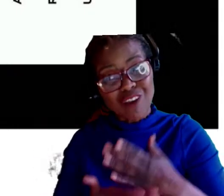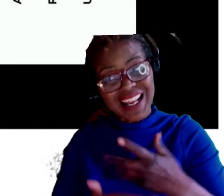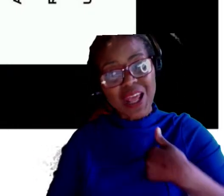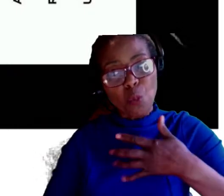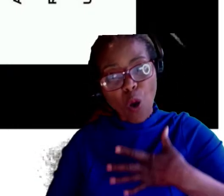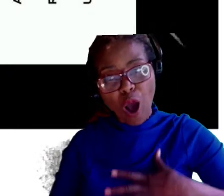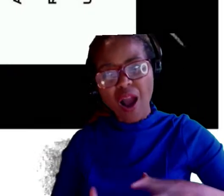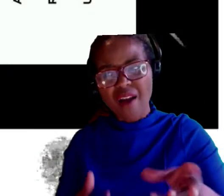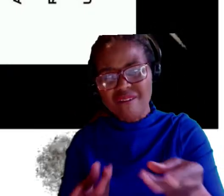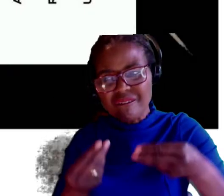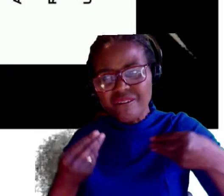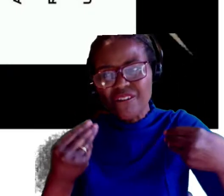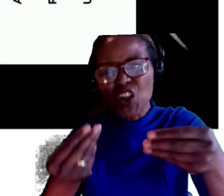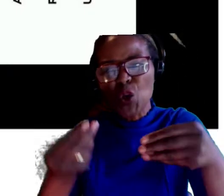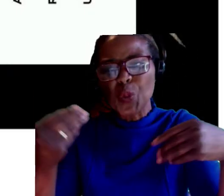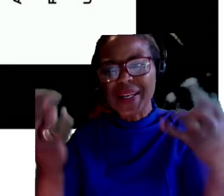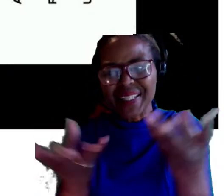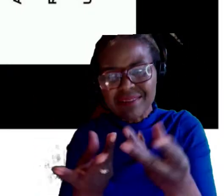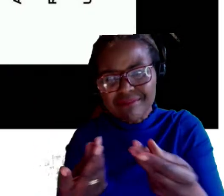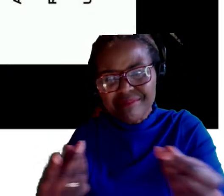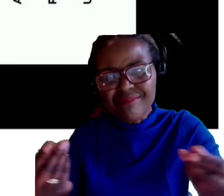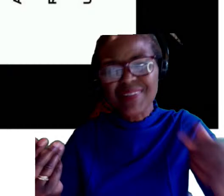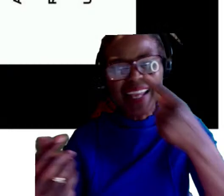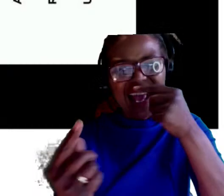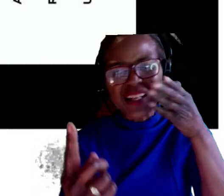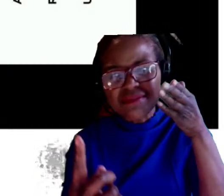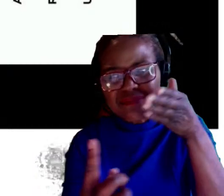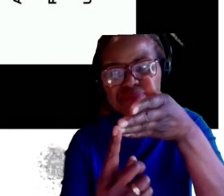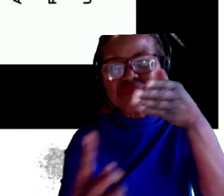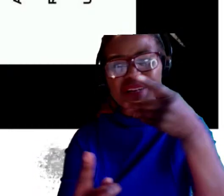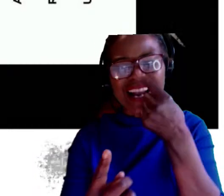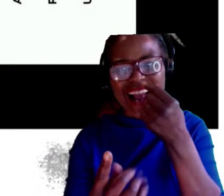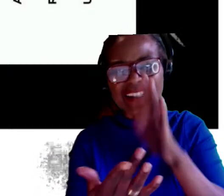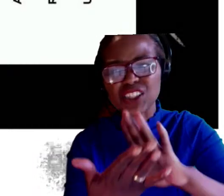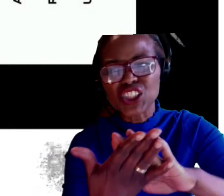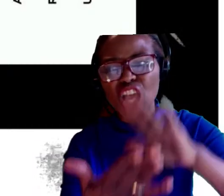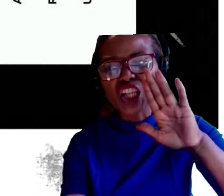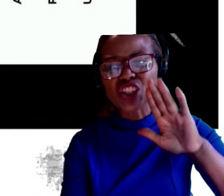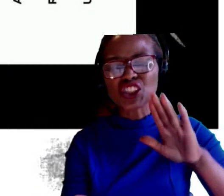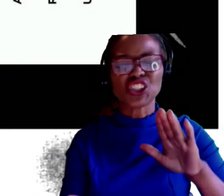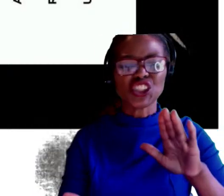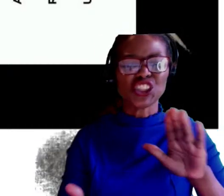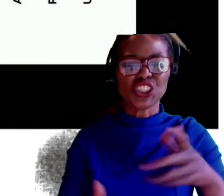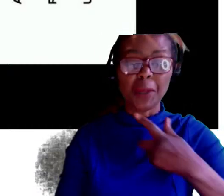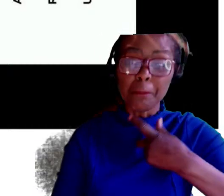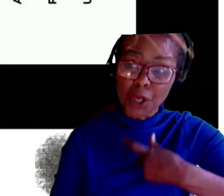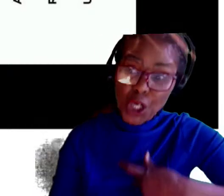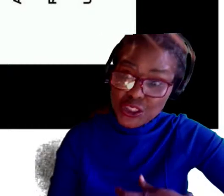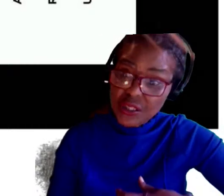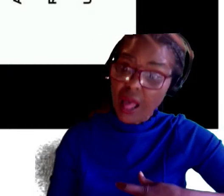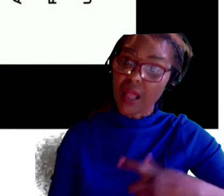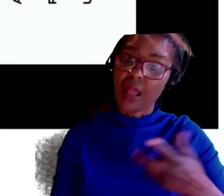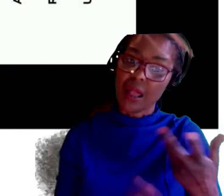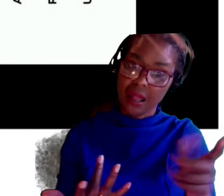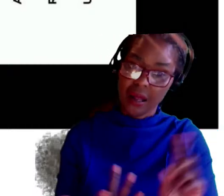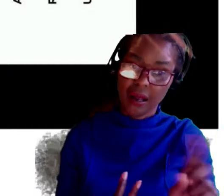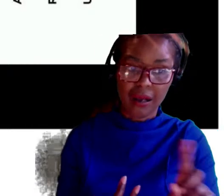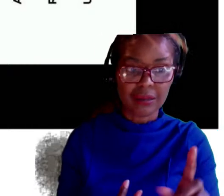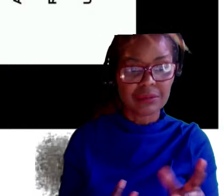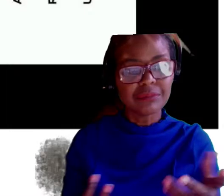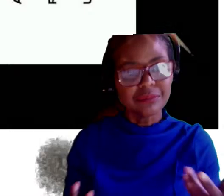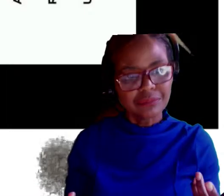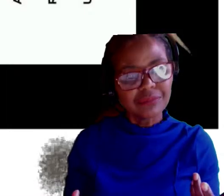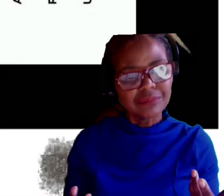more indistinguishable from the tangible, extremely personal, etc.? Aren't frictions and